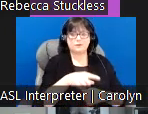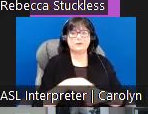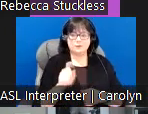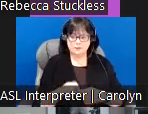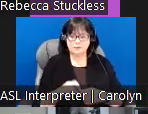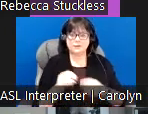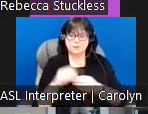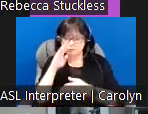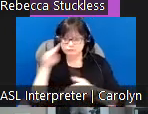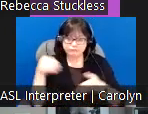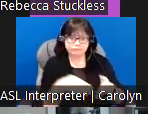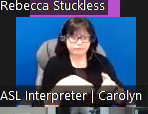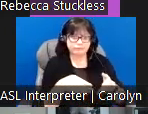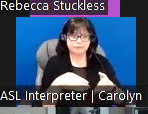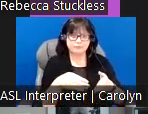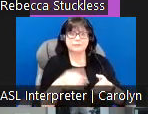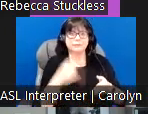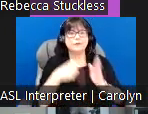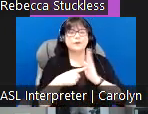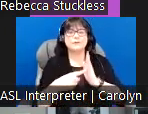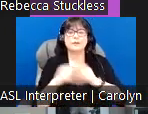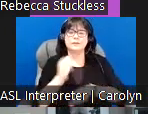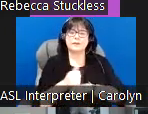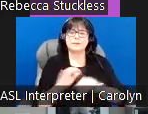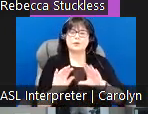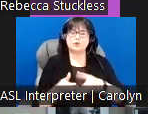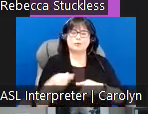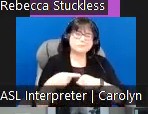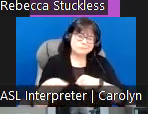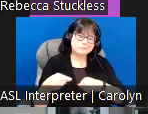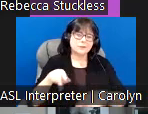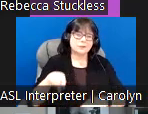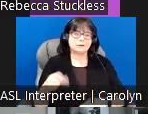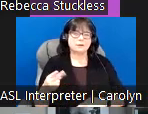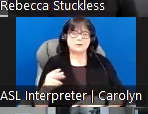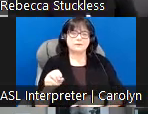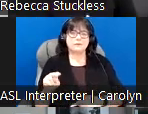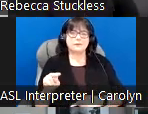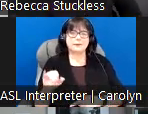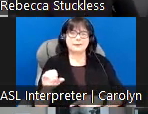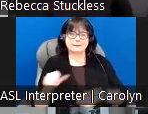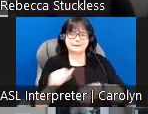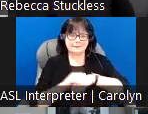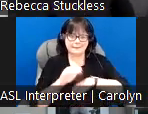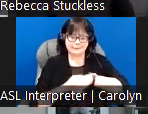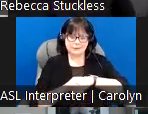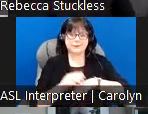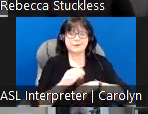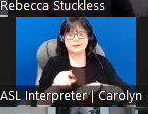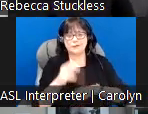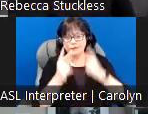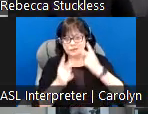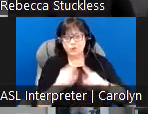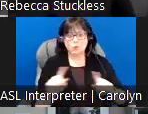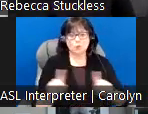do more. So we started a phonics group, for example. So this is one way that you can use it to see where in your program there might be weaknesses